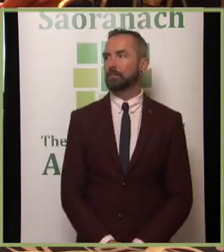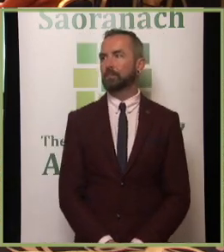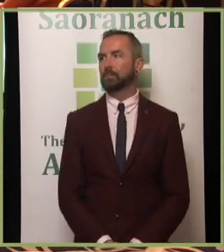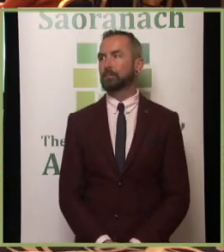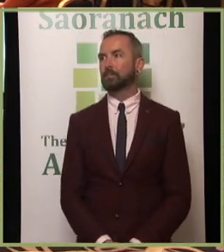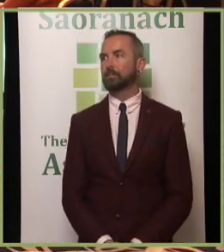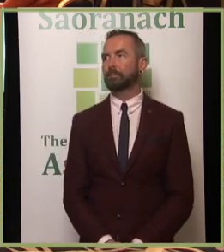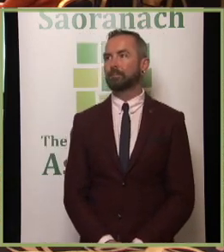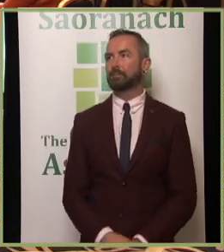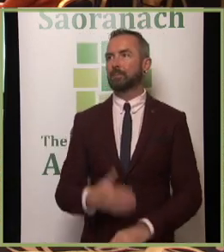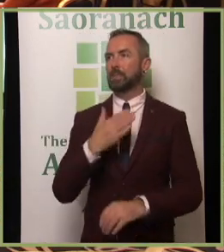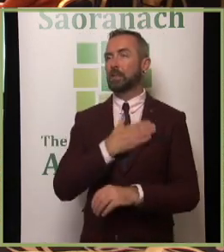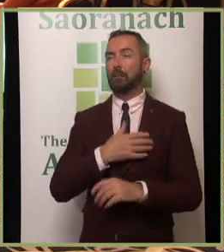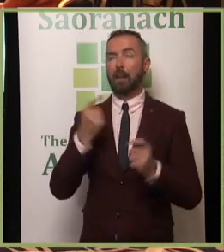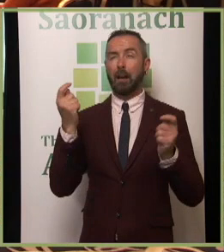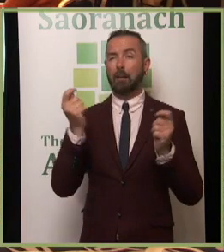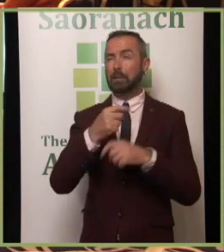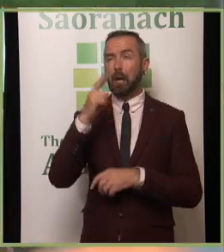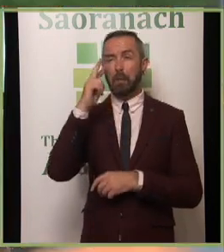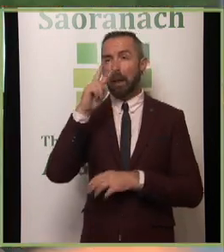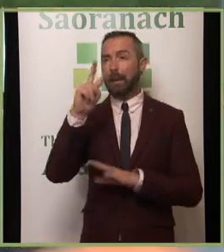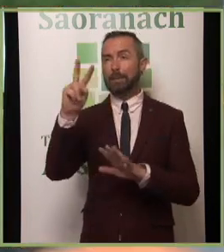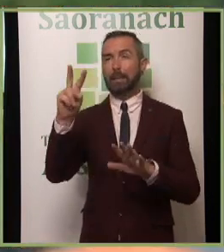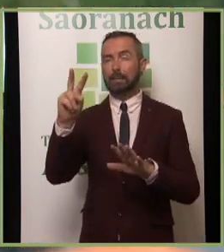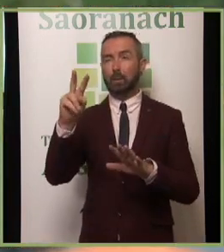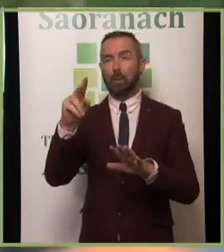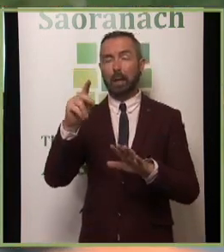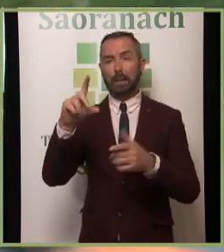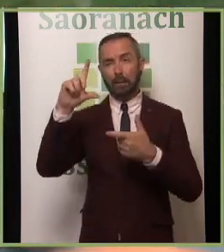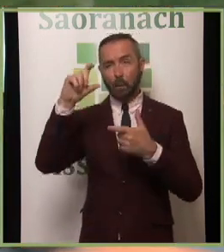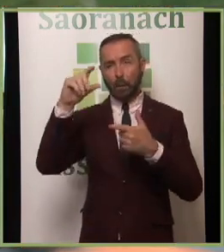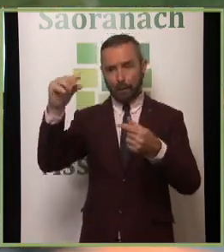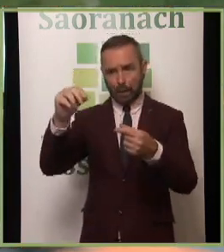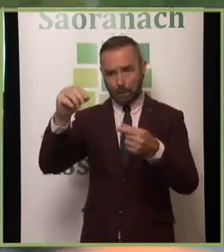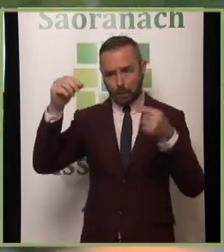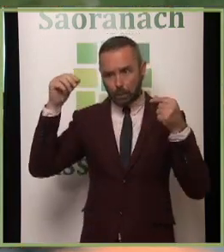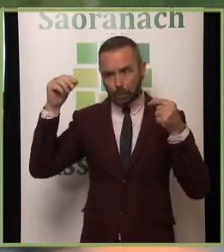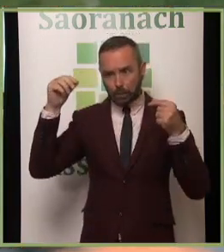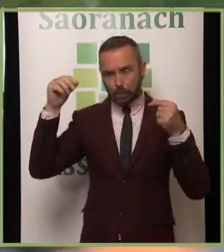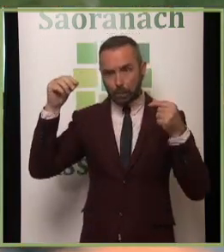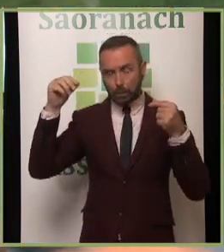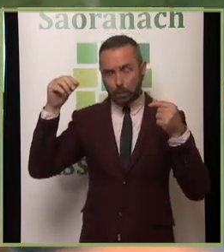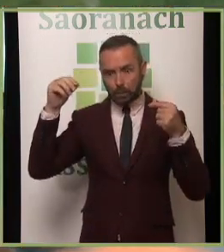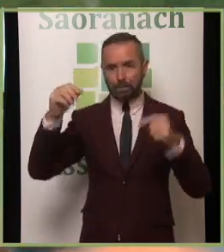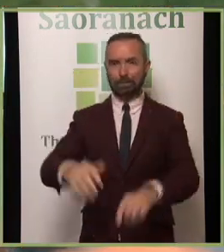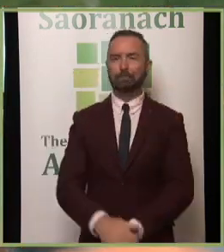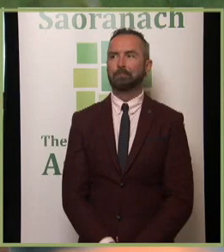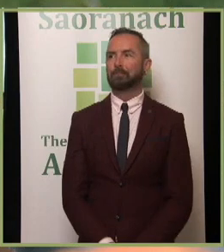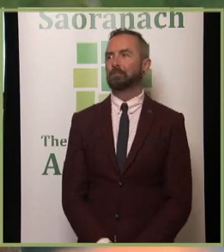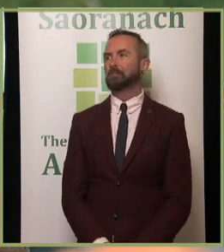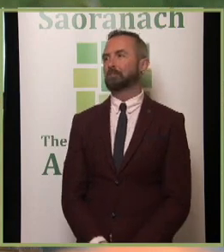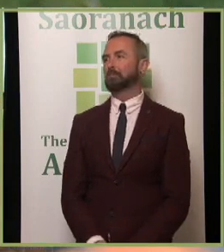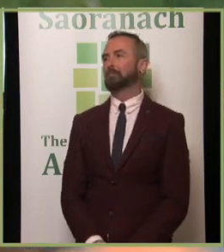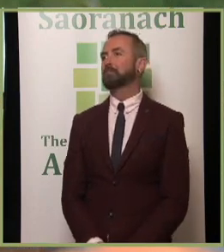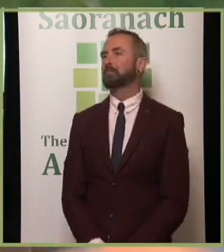Sorry, I have terrible eyesight, so I have to keep taking photos and then zooming in in order to be able to read what's actually on the screen. So I